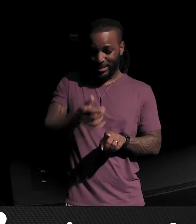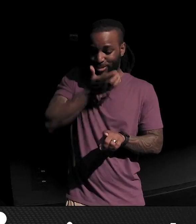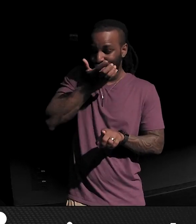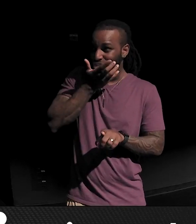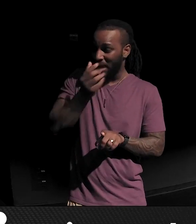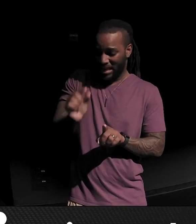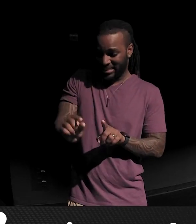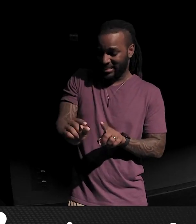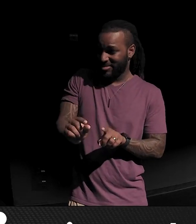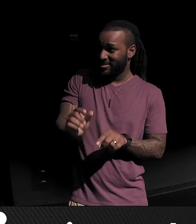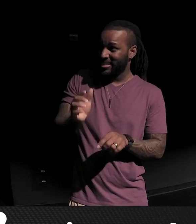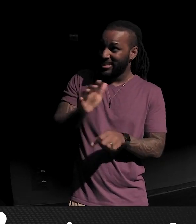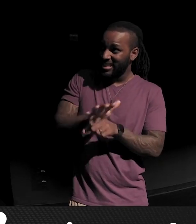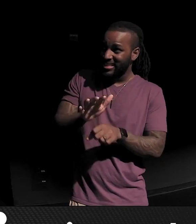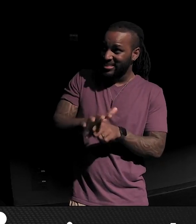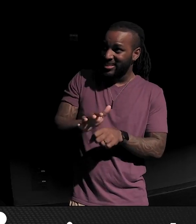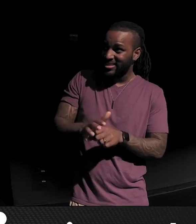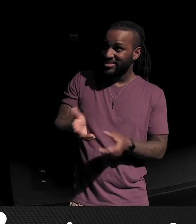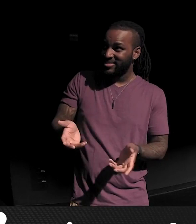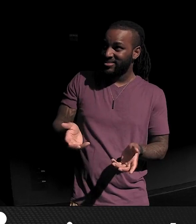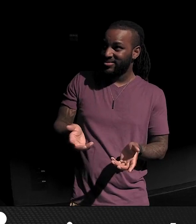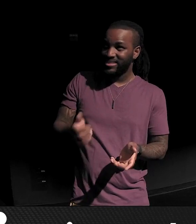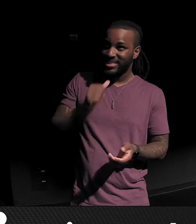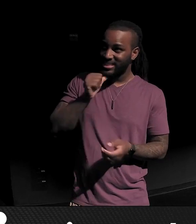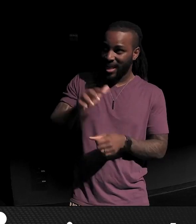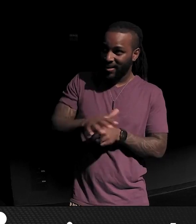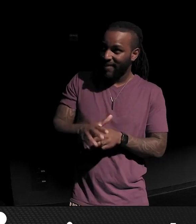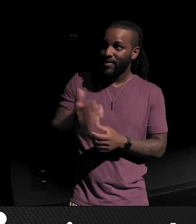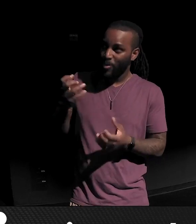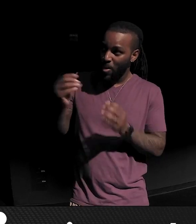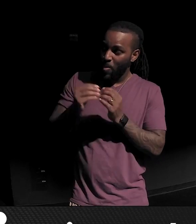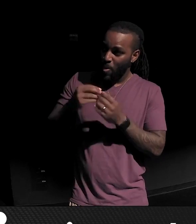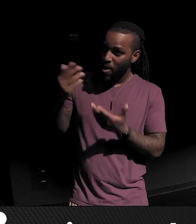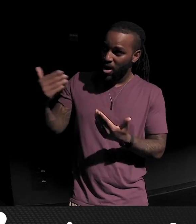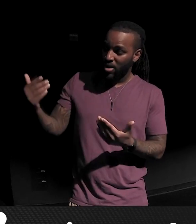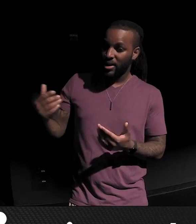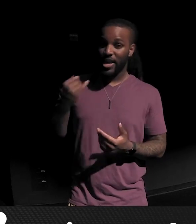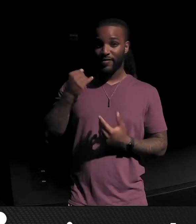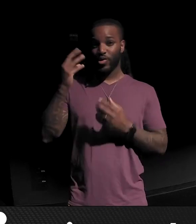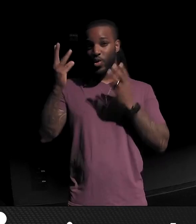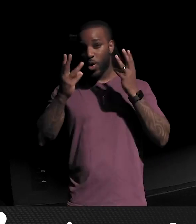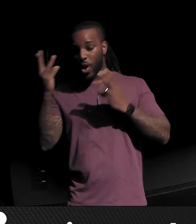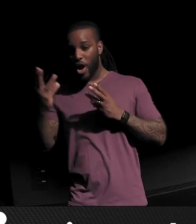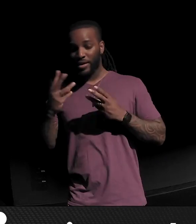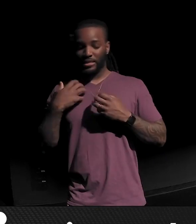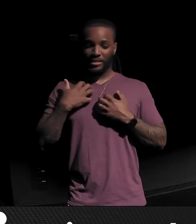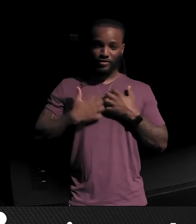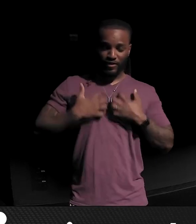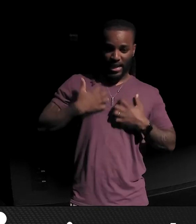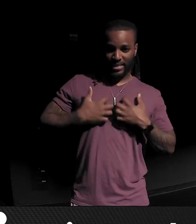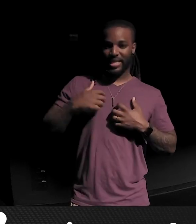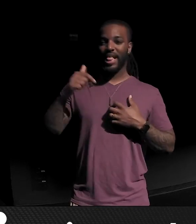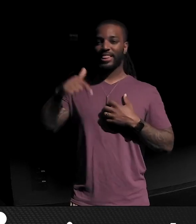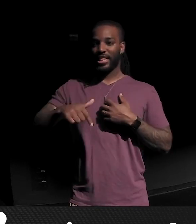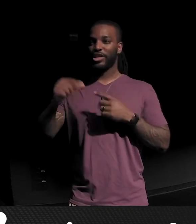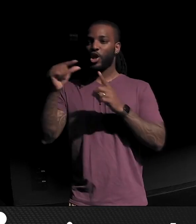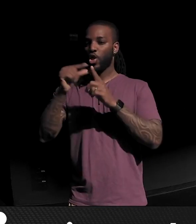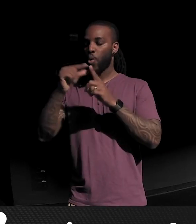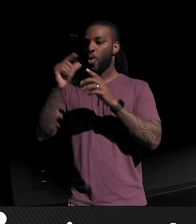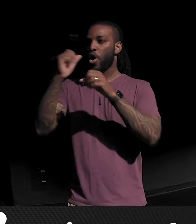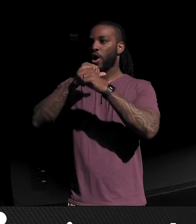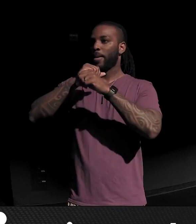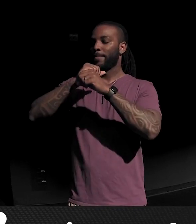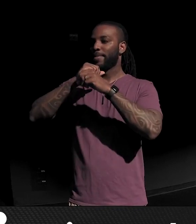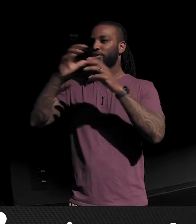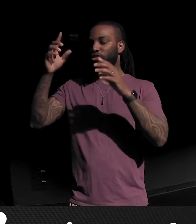enough. I want more. When you're worrying and fretting, these are the word pictures he wants to call to your